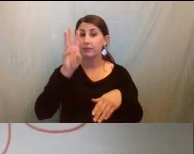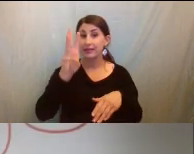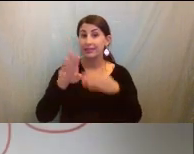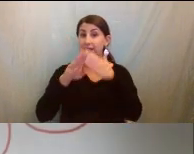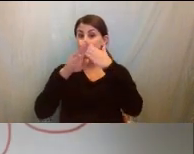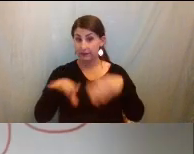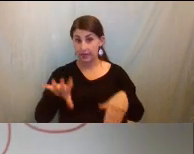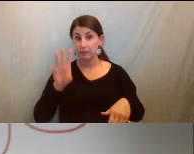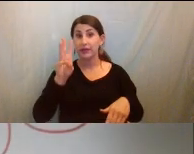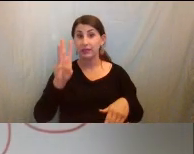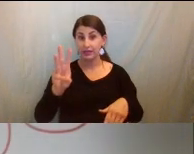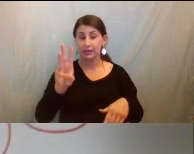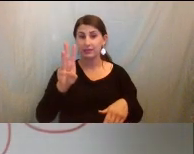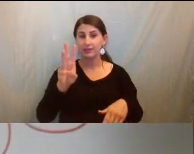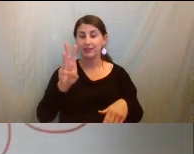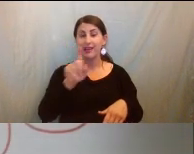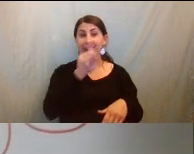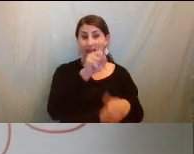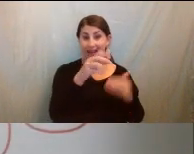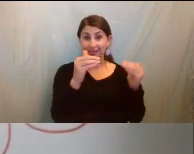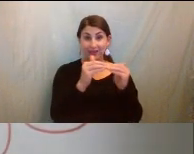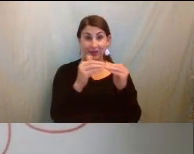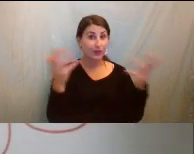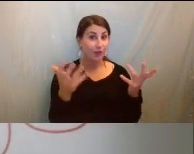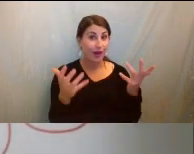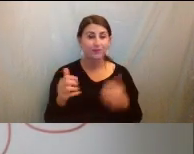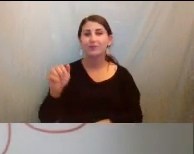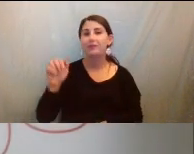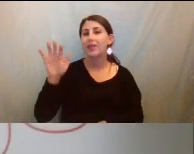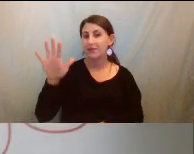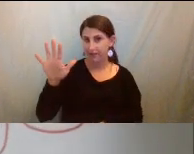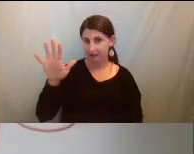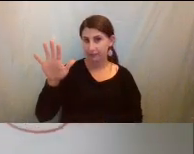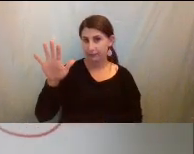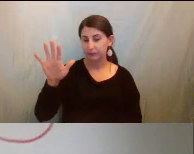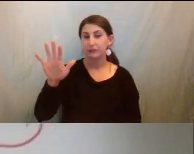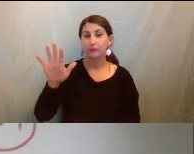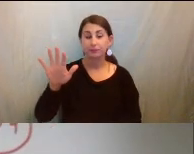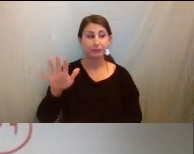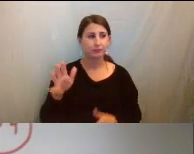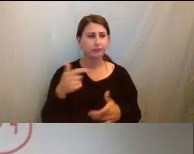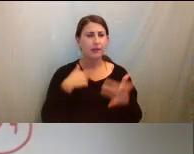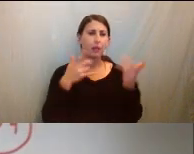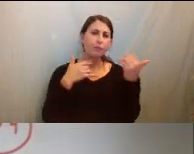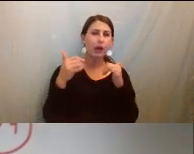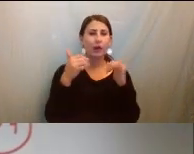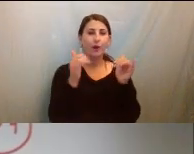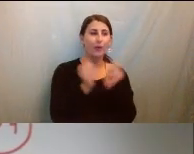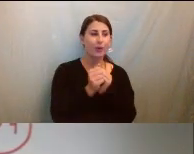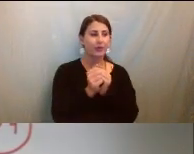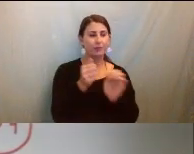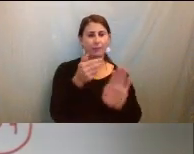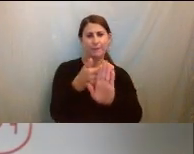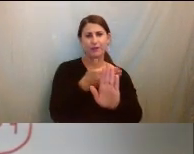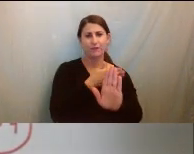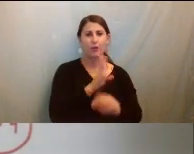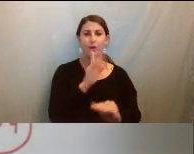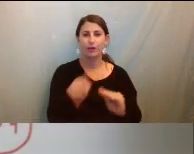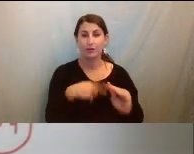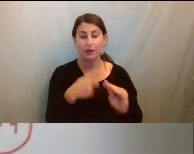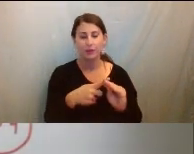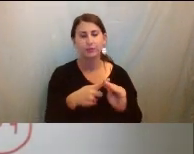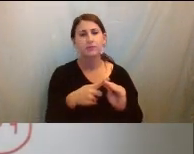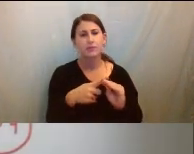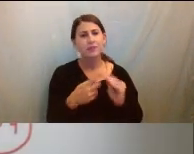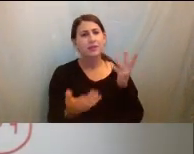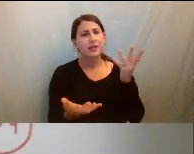by 6, x equals 5. Okay, so let's just play around with what I just mentioned,